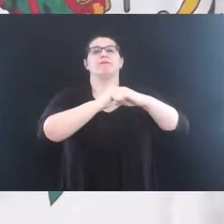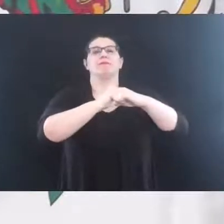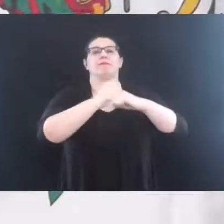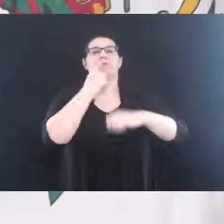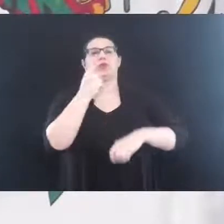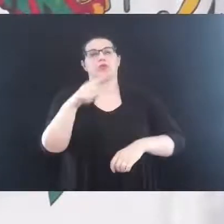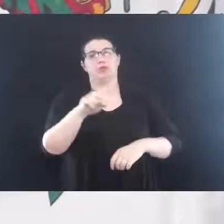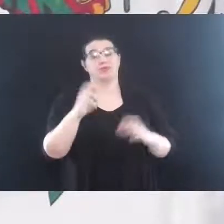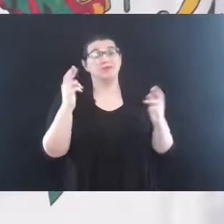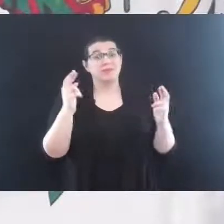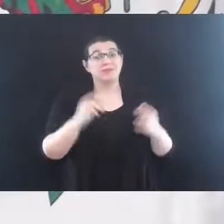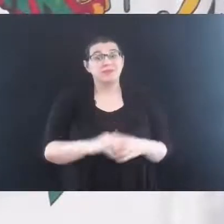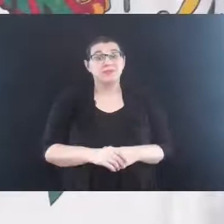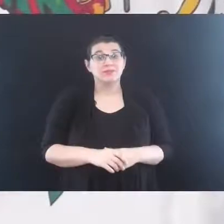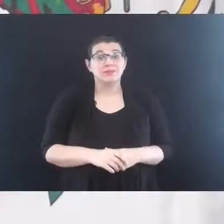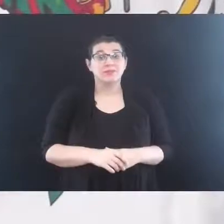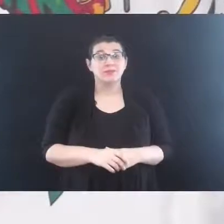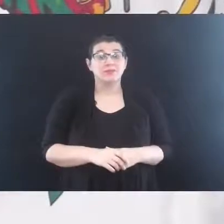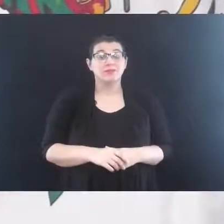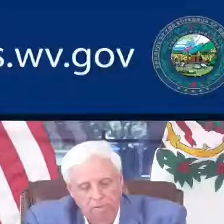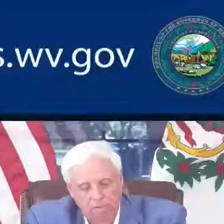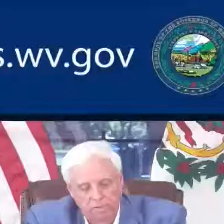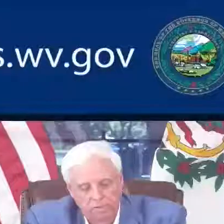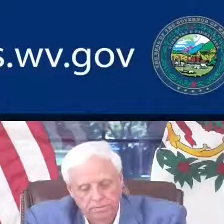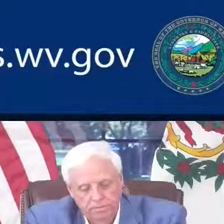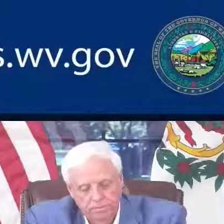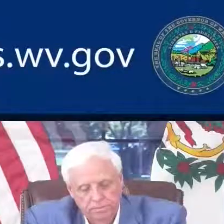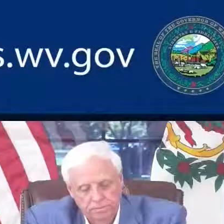We've got 45 of our counties that are in the red.